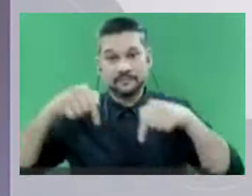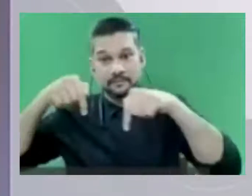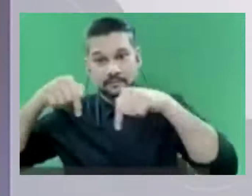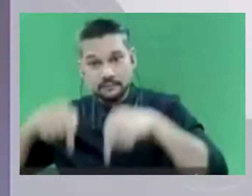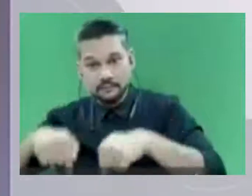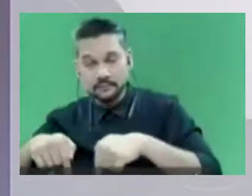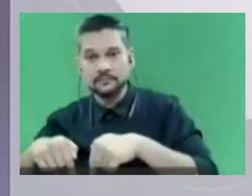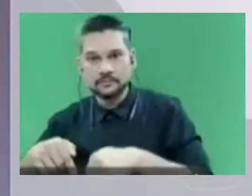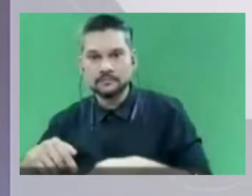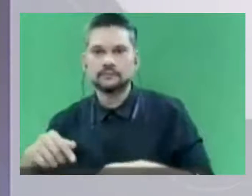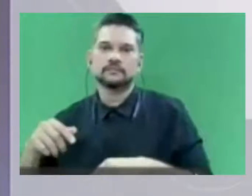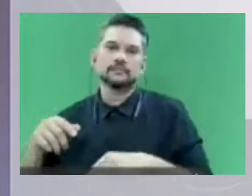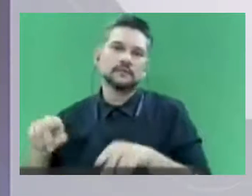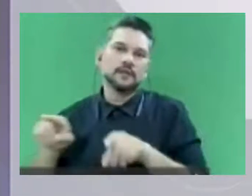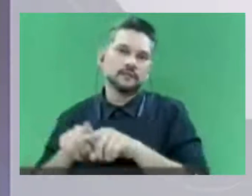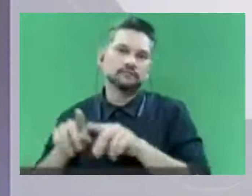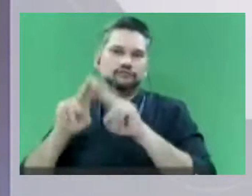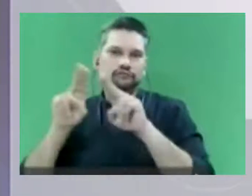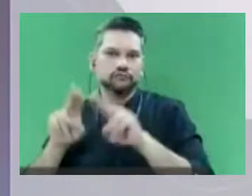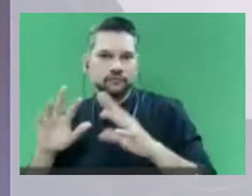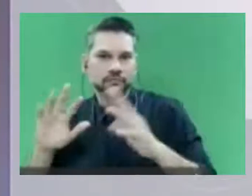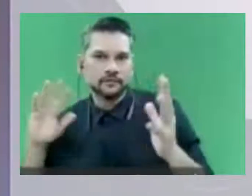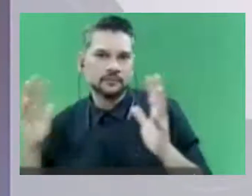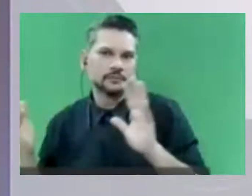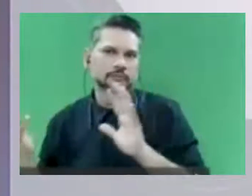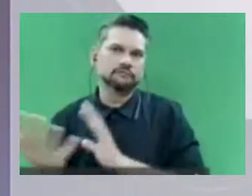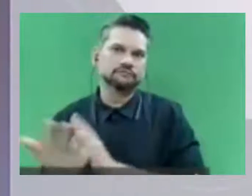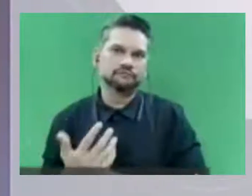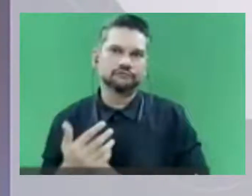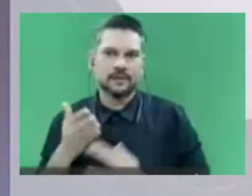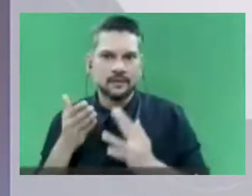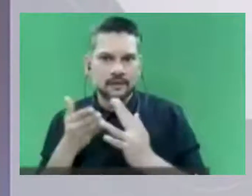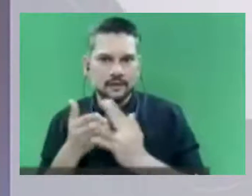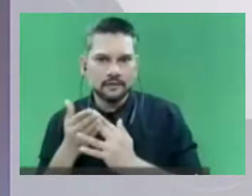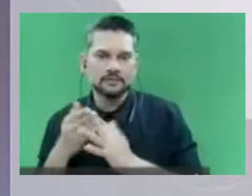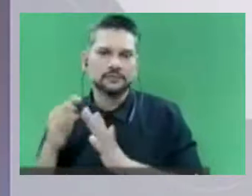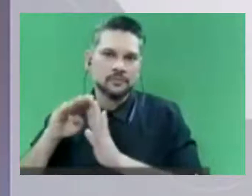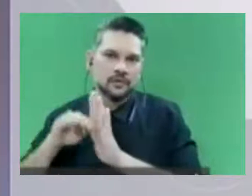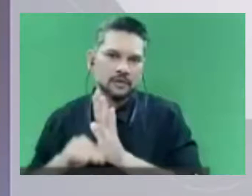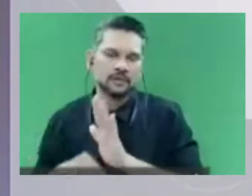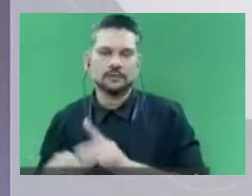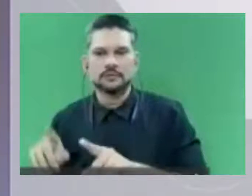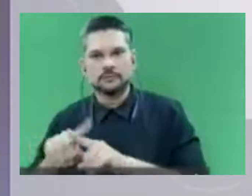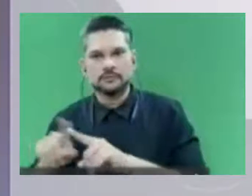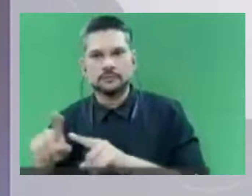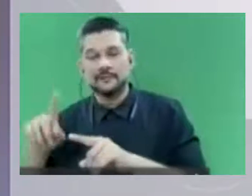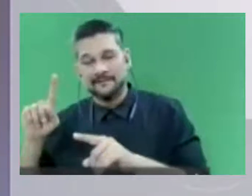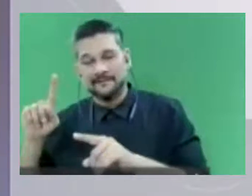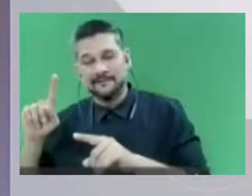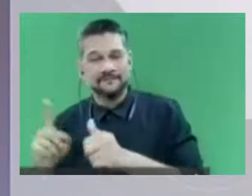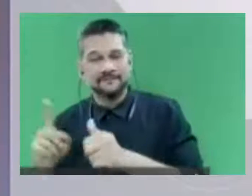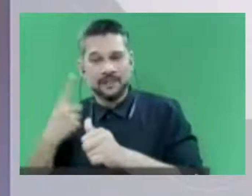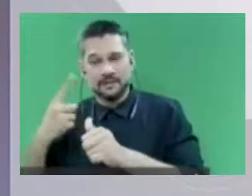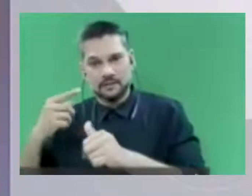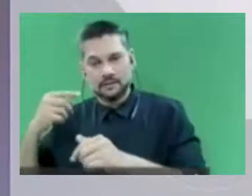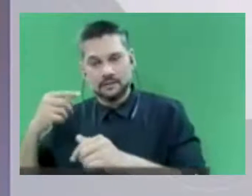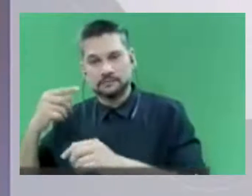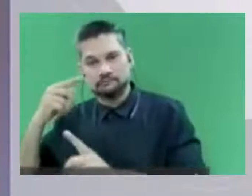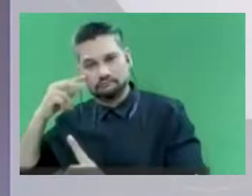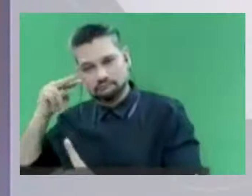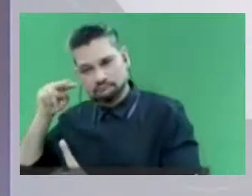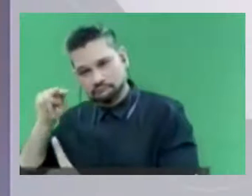access policies, or even telco policies, etc., we think about the bottom-up approach. And so now we're